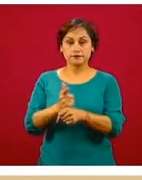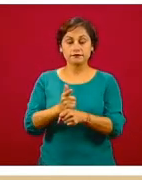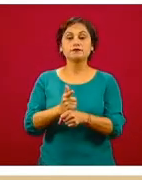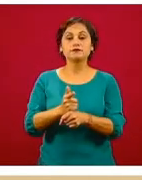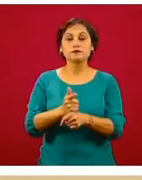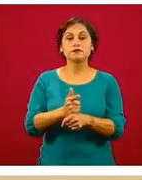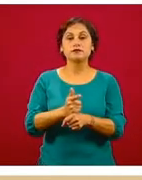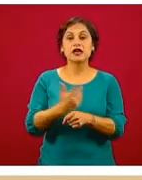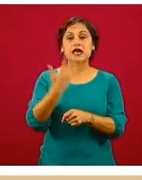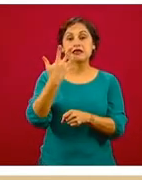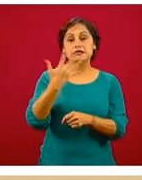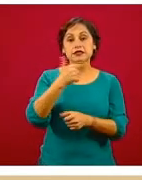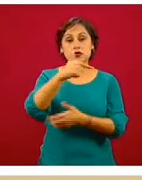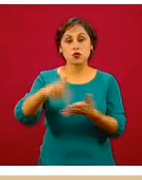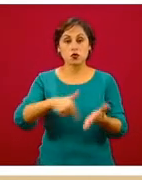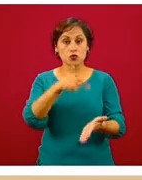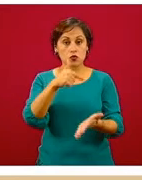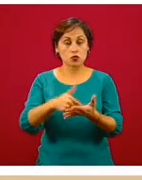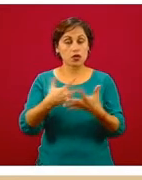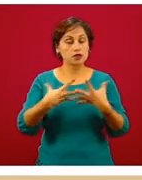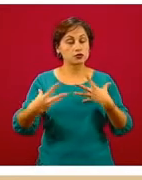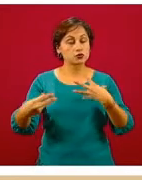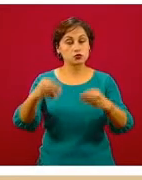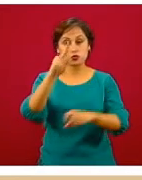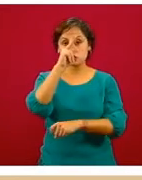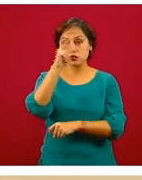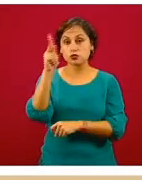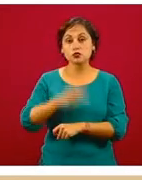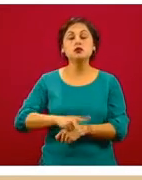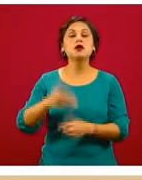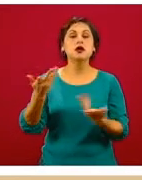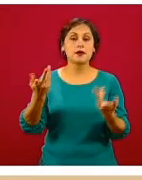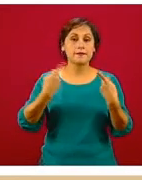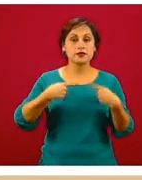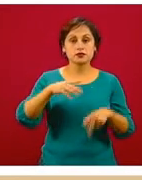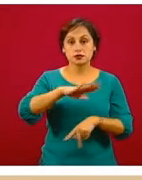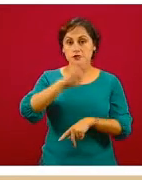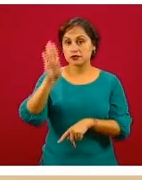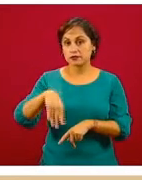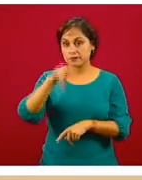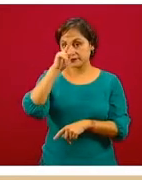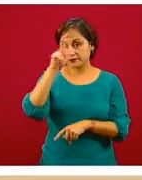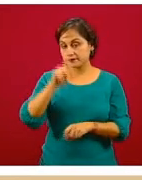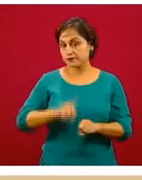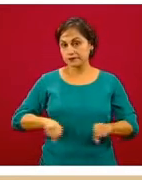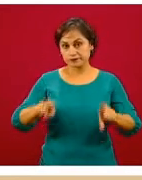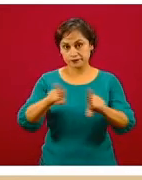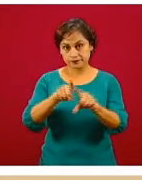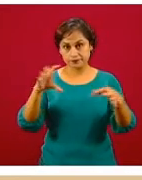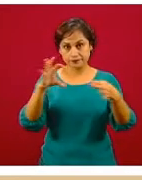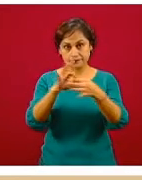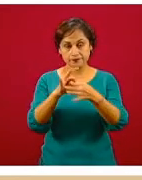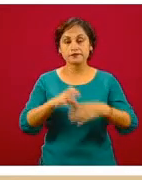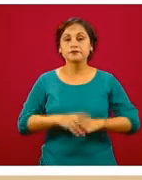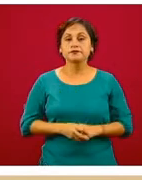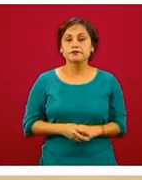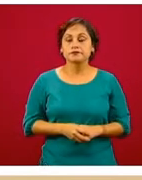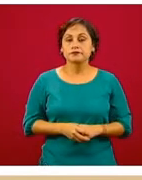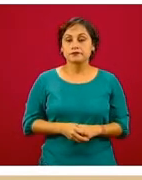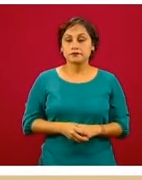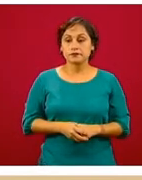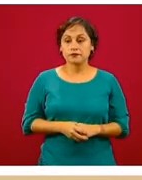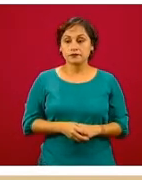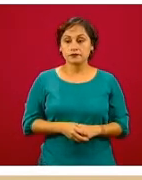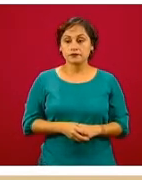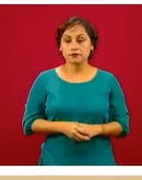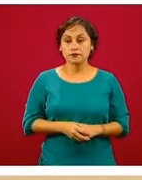5 places that had the highest level of transmissions in the beginning are the ones that so far have had the highest number of deaths. Next,